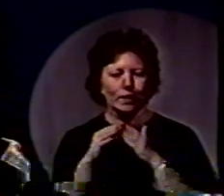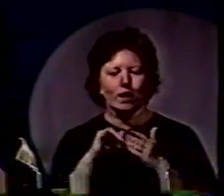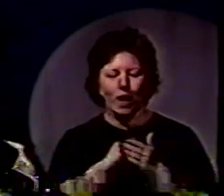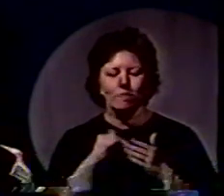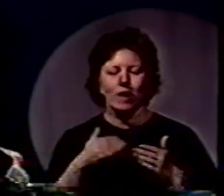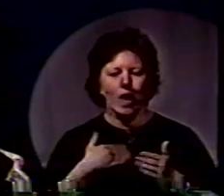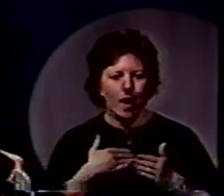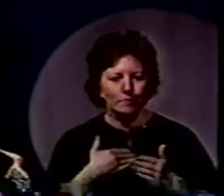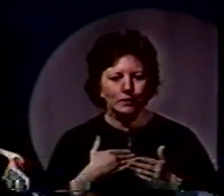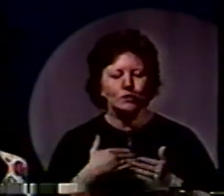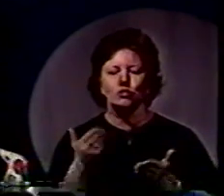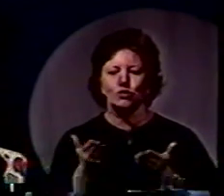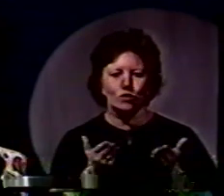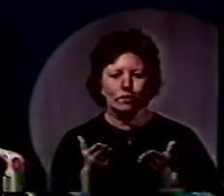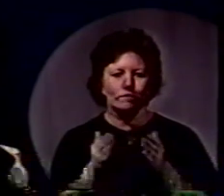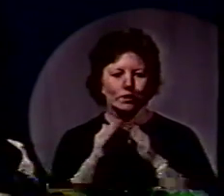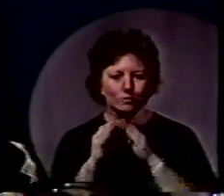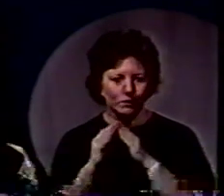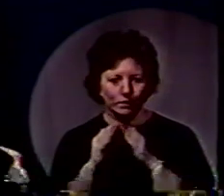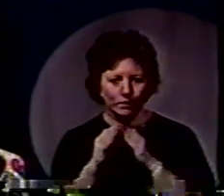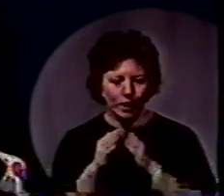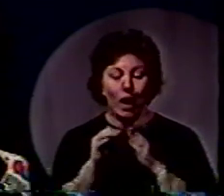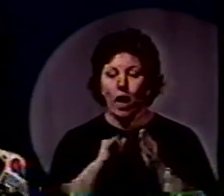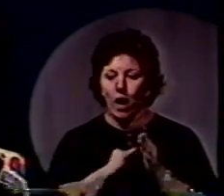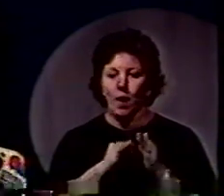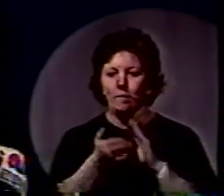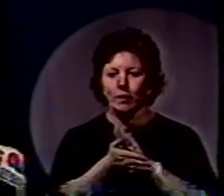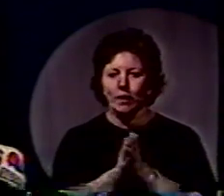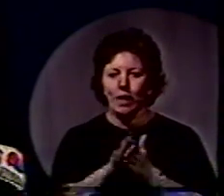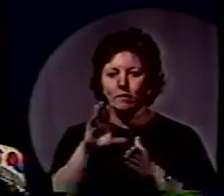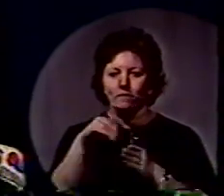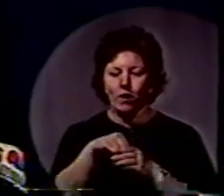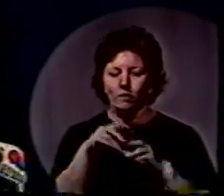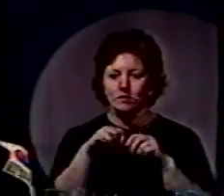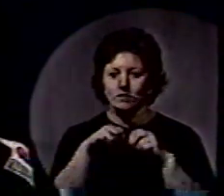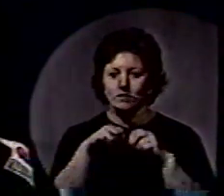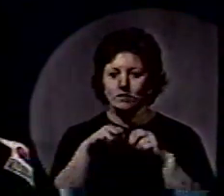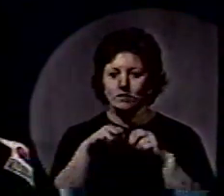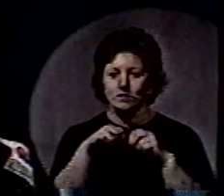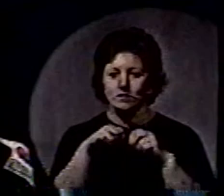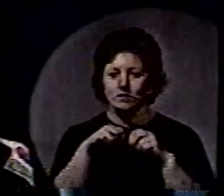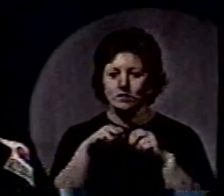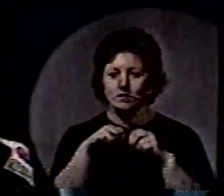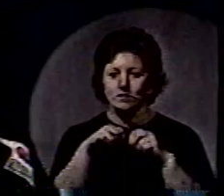martial arts to serve the community. I got involved in Team Colorado because I was looking for